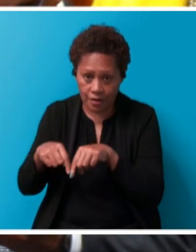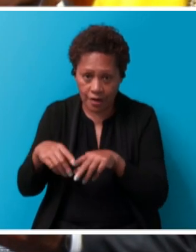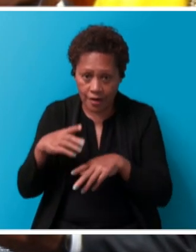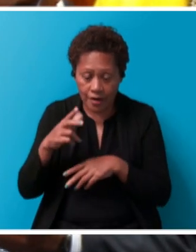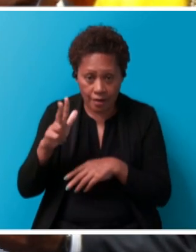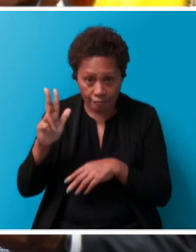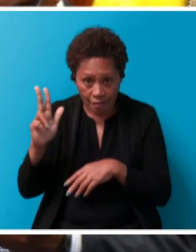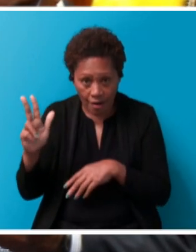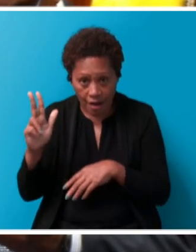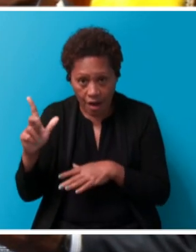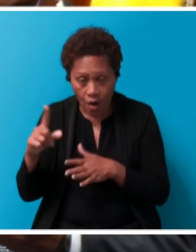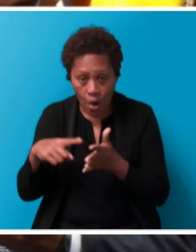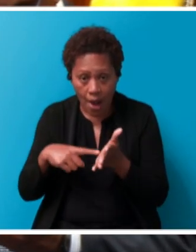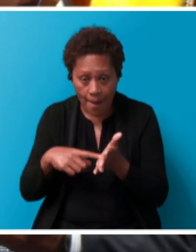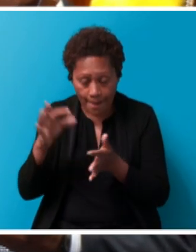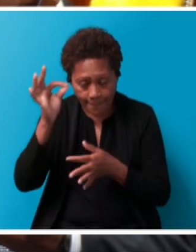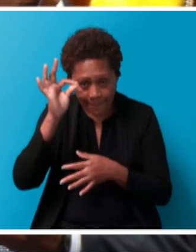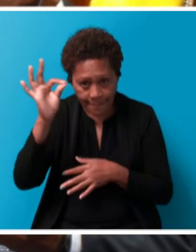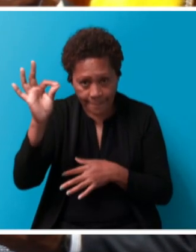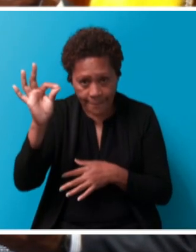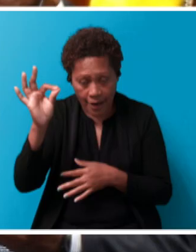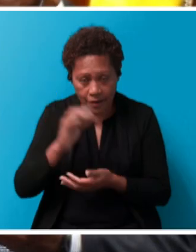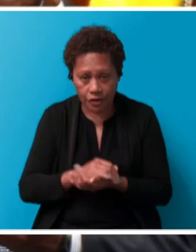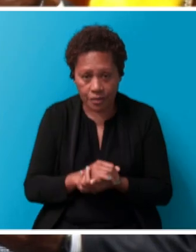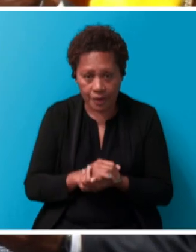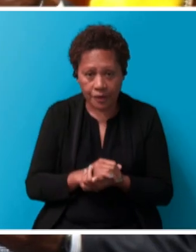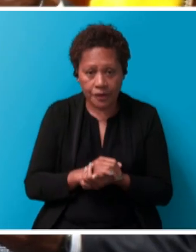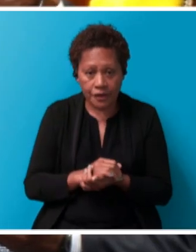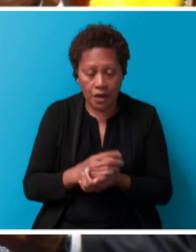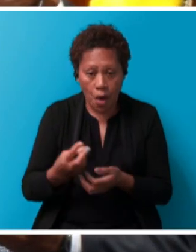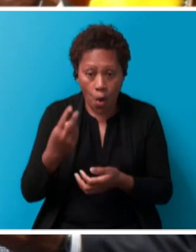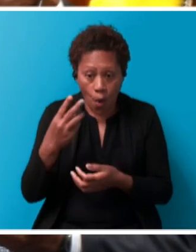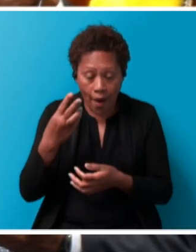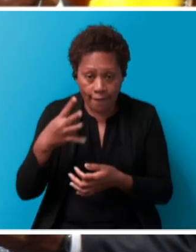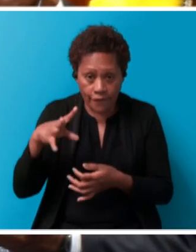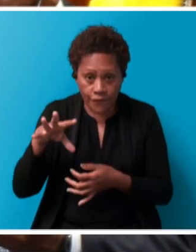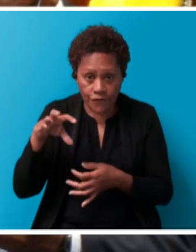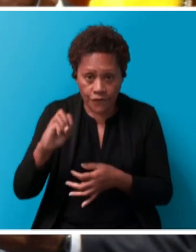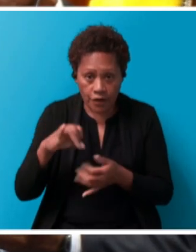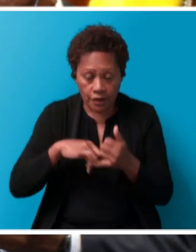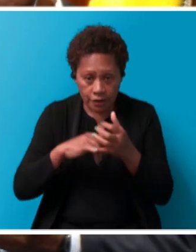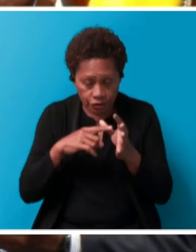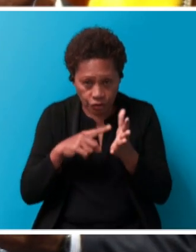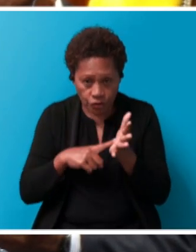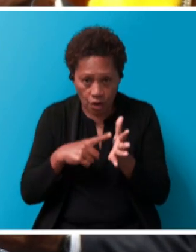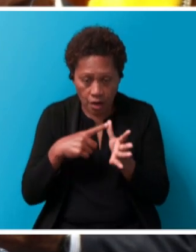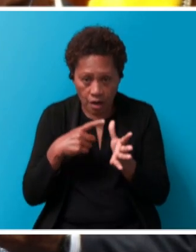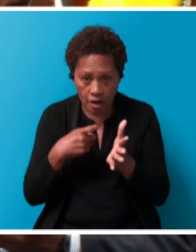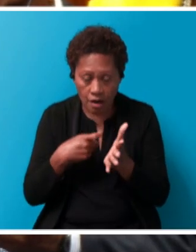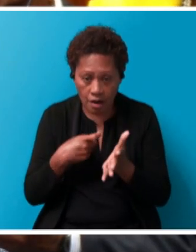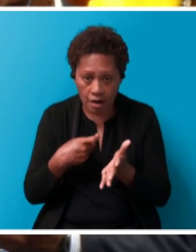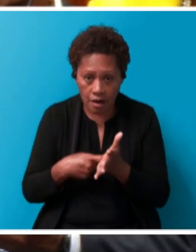Rotuma, the systems will comprise 140 kW solar system and 280 kilowatt